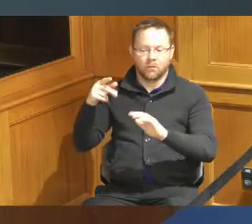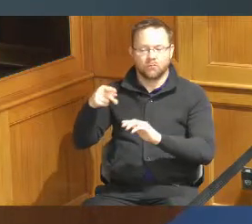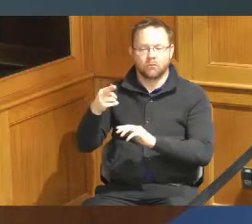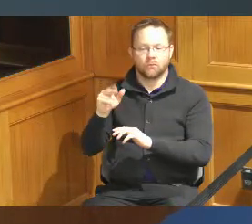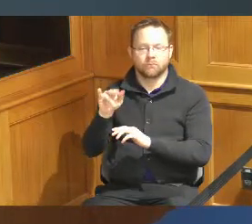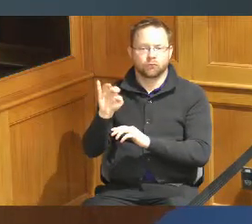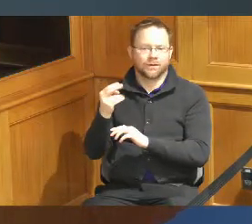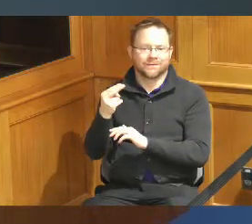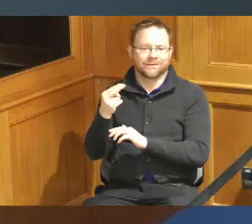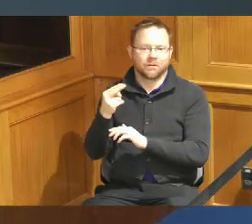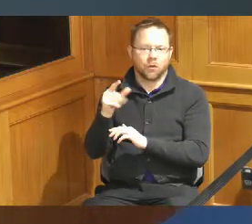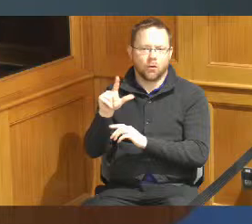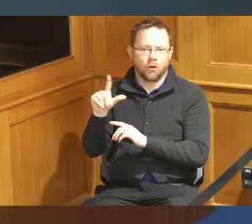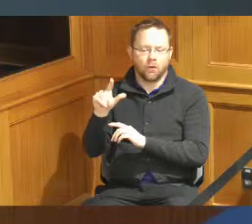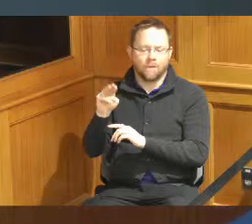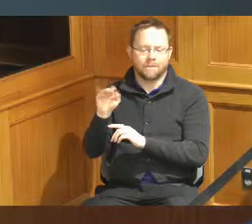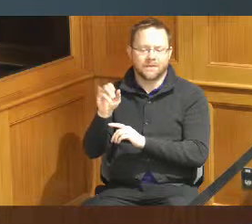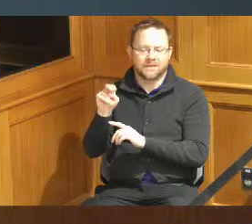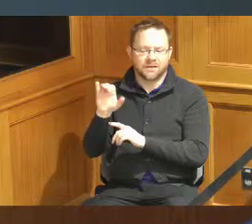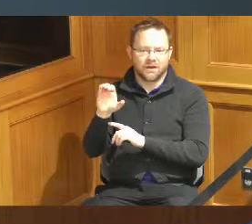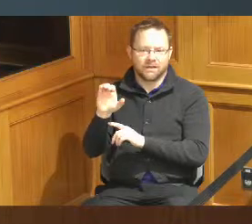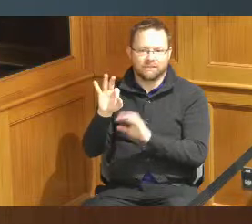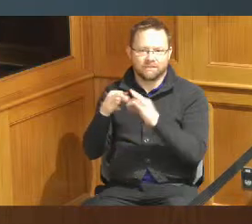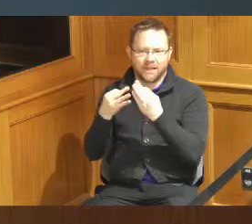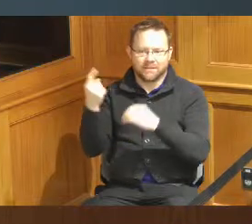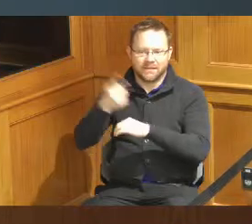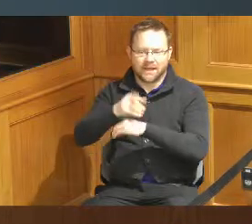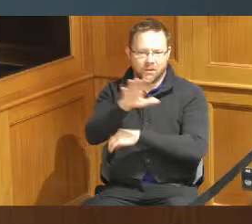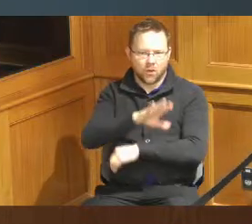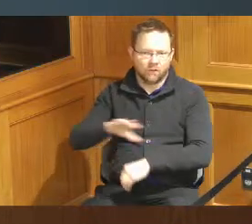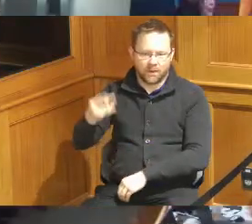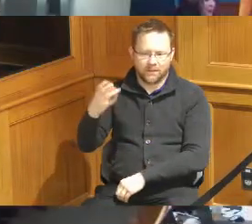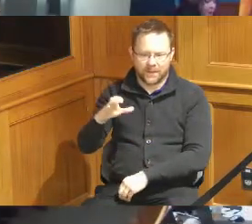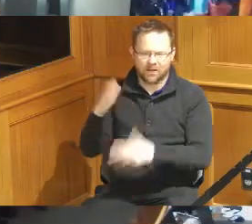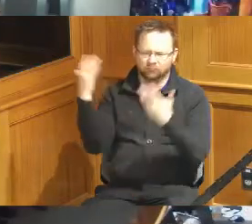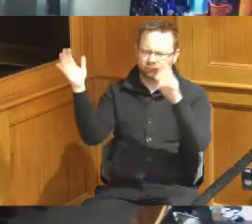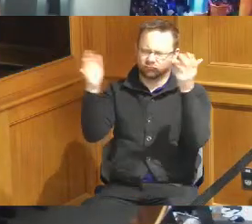Hall Masonic Family Day in all of Hamilton County.